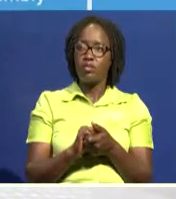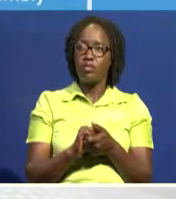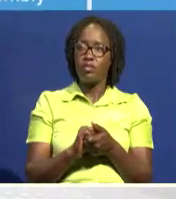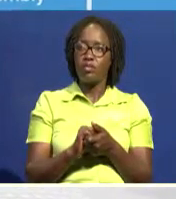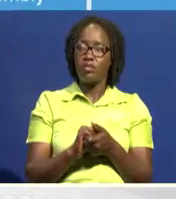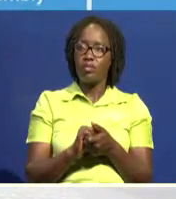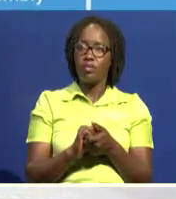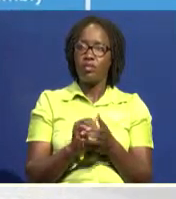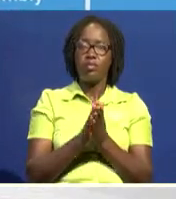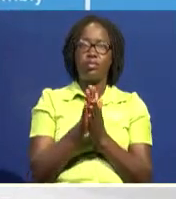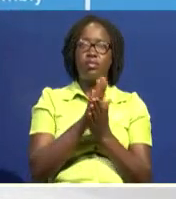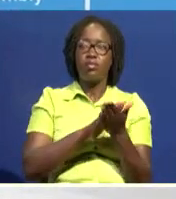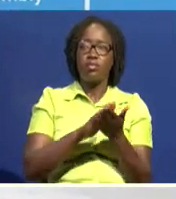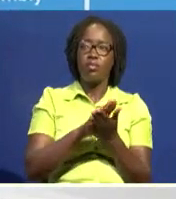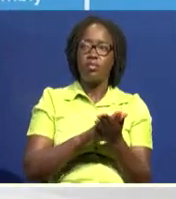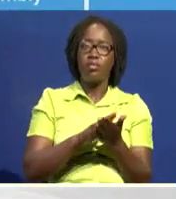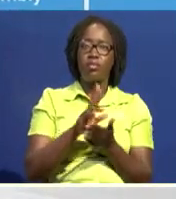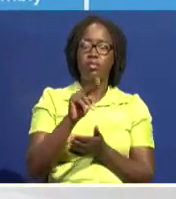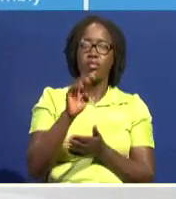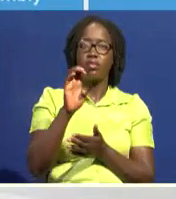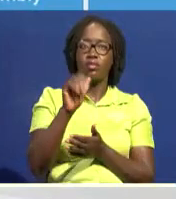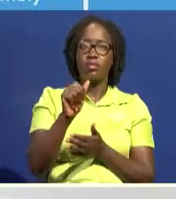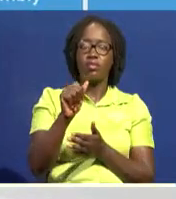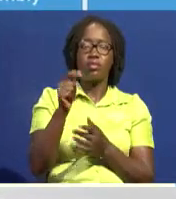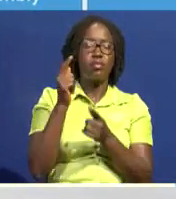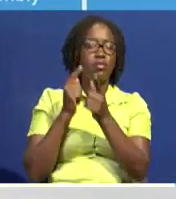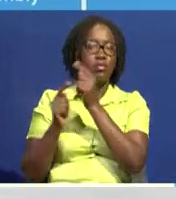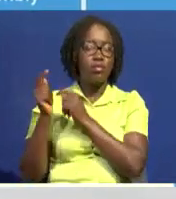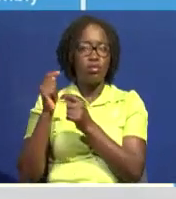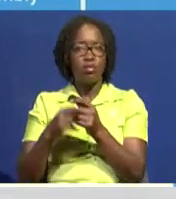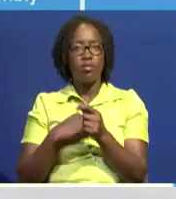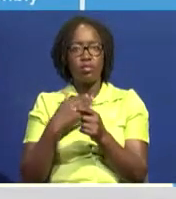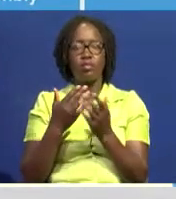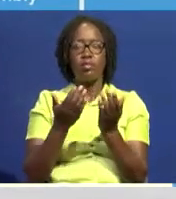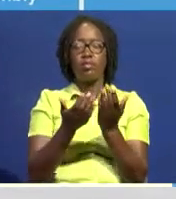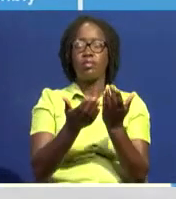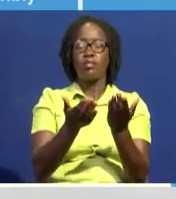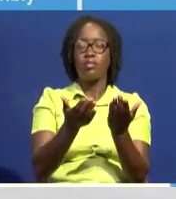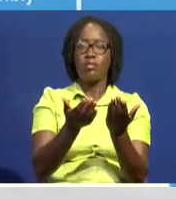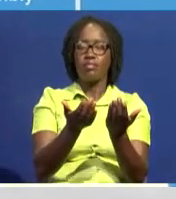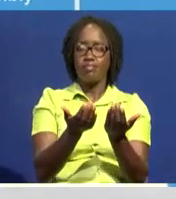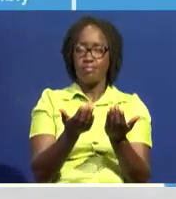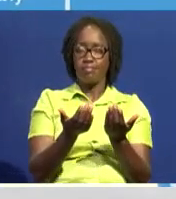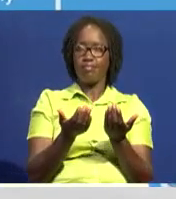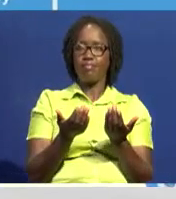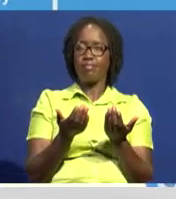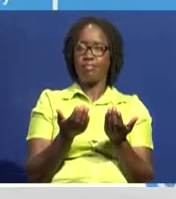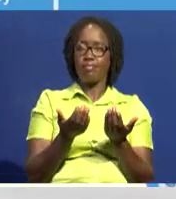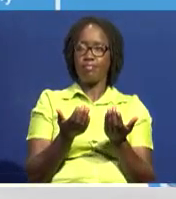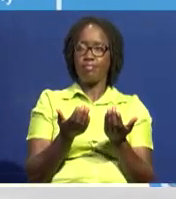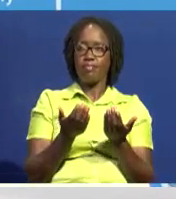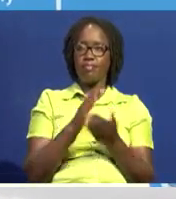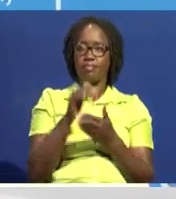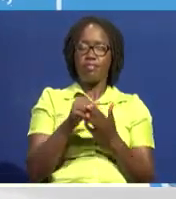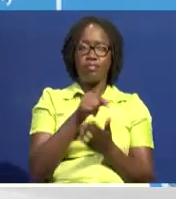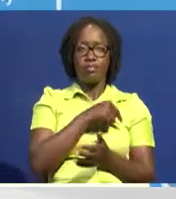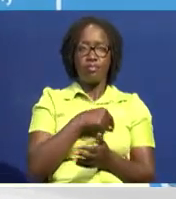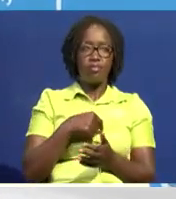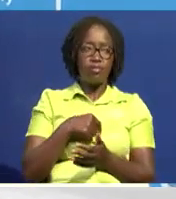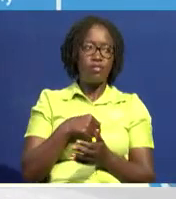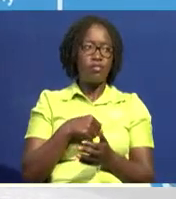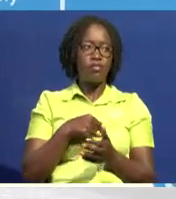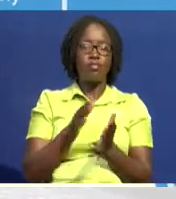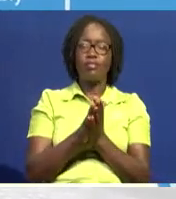in line with the established UNEA tradition. We will be hosting a reception for all the delegates, and I'm sure as we stand